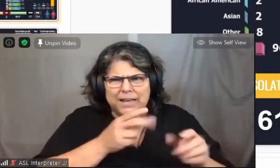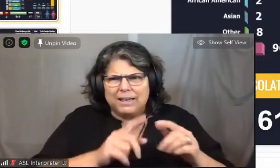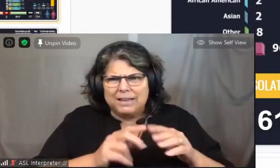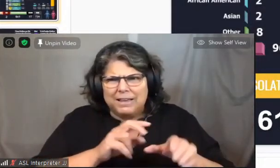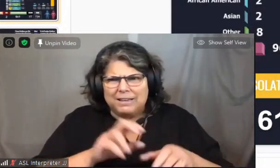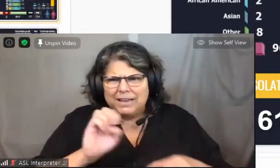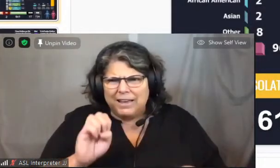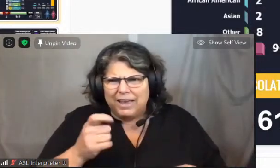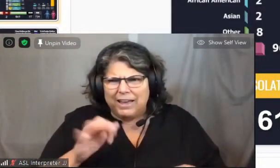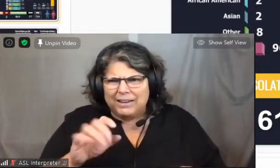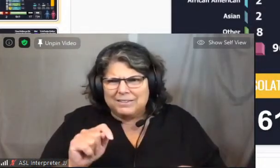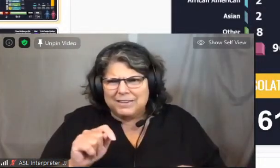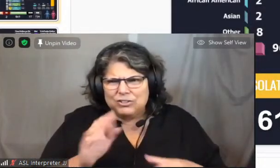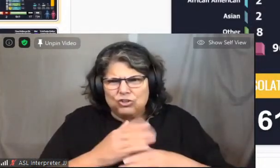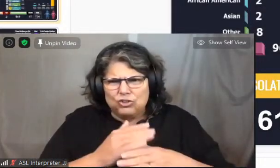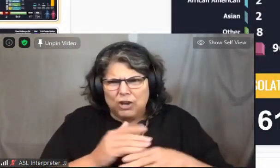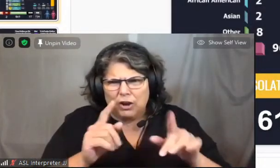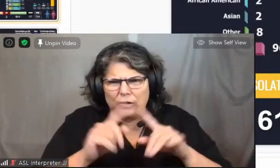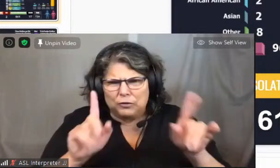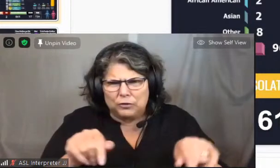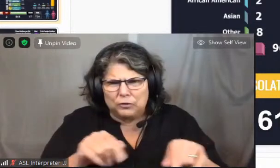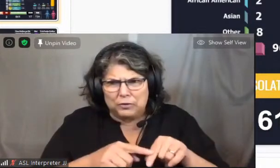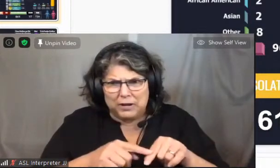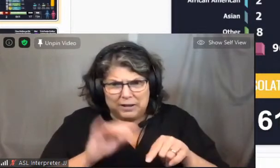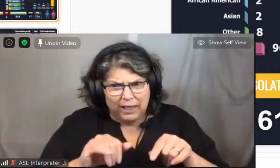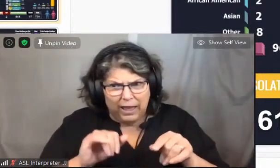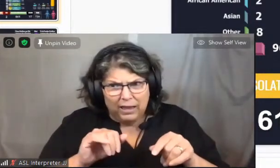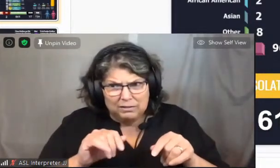Do it that way. No.